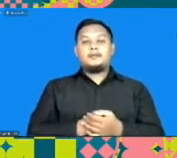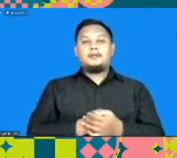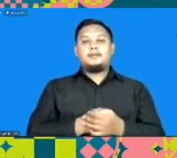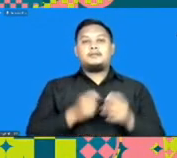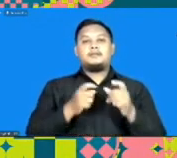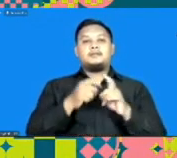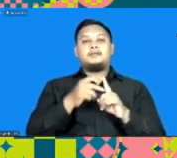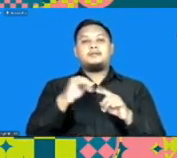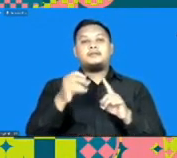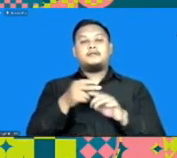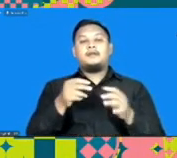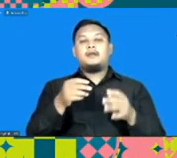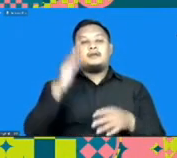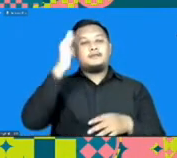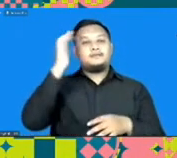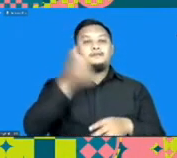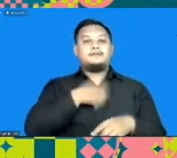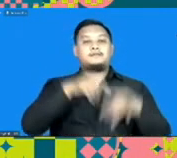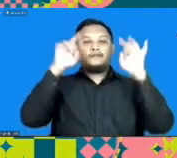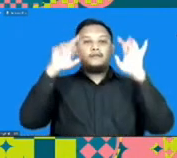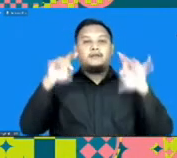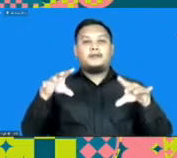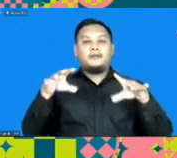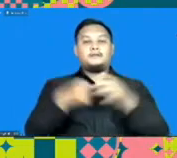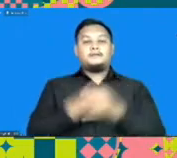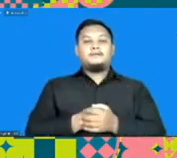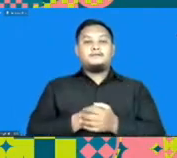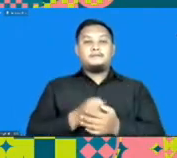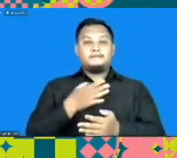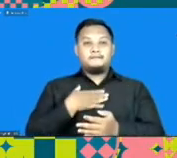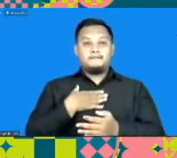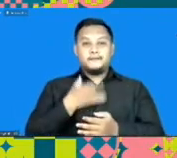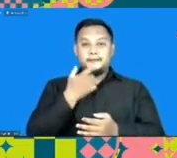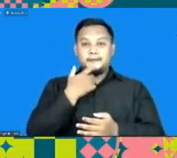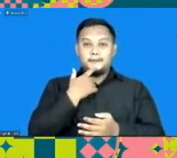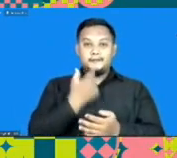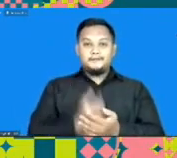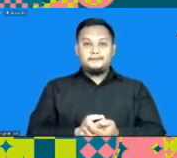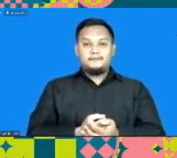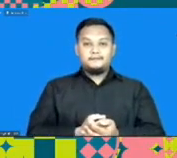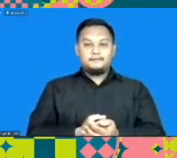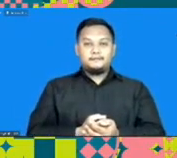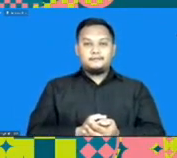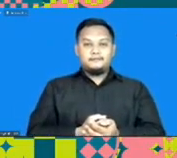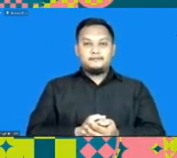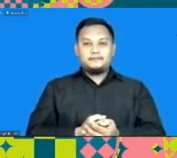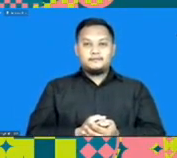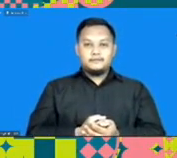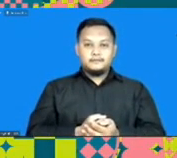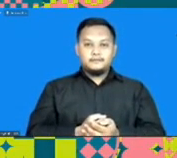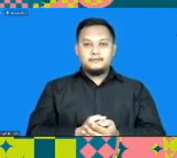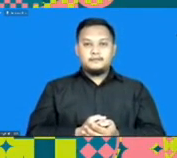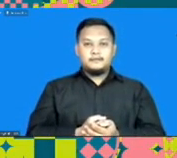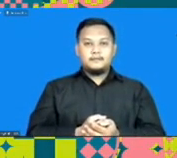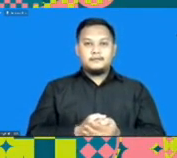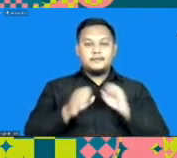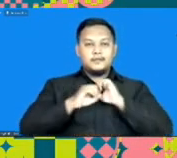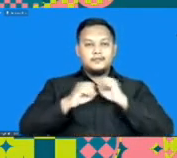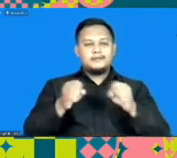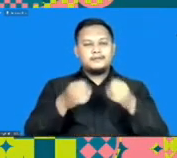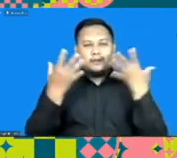wabarakatuh. I will underline what Pak Sukiti share about gotong royong,